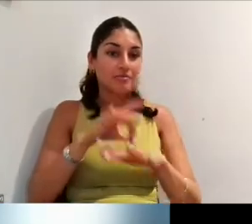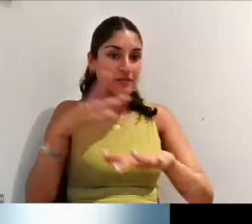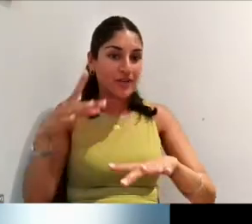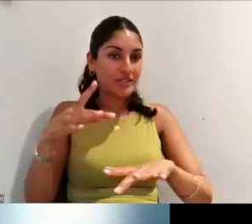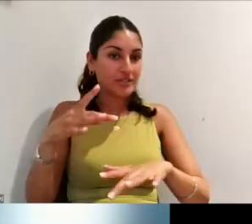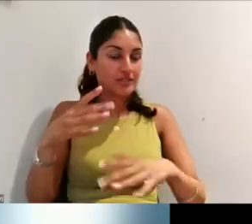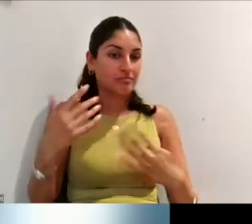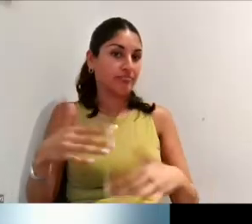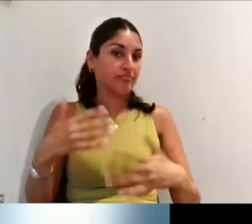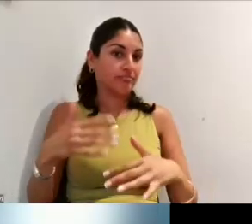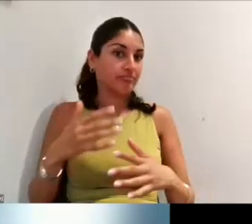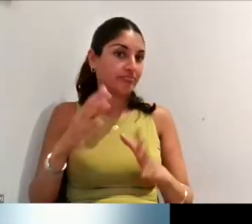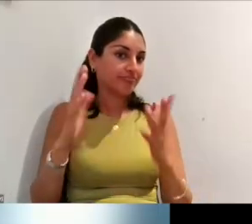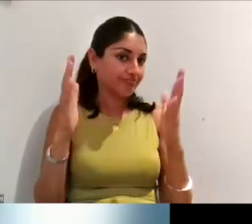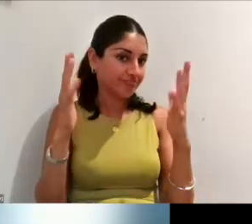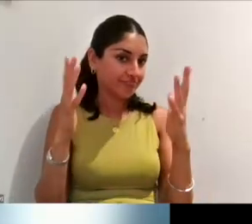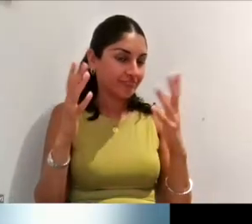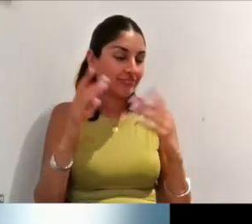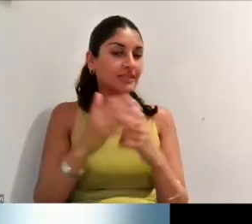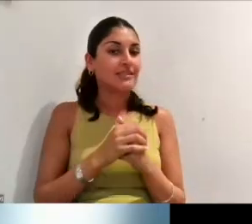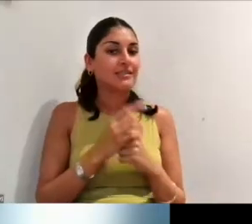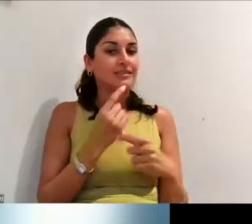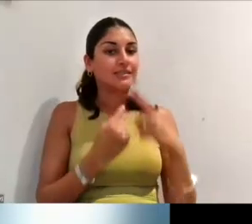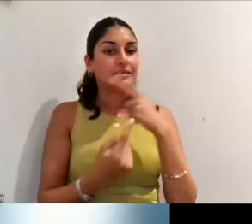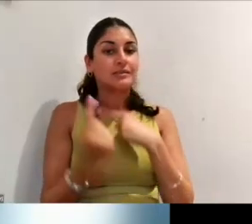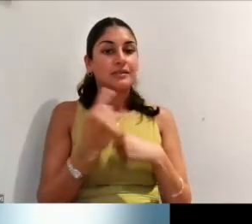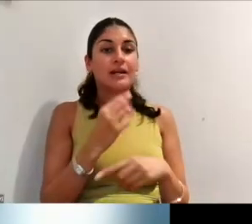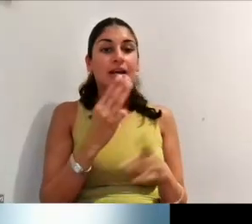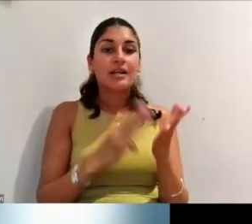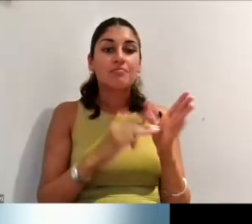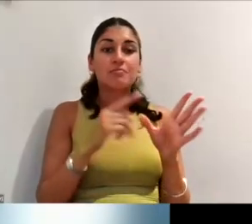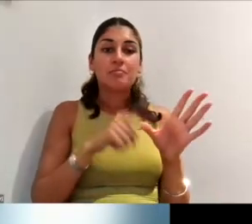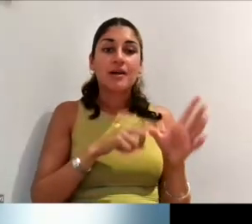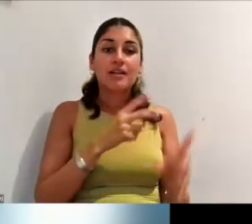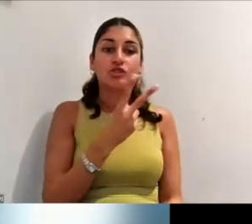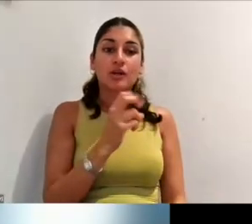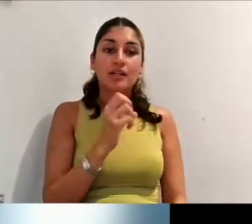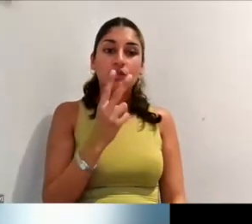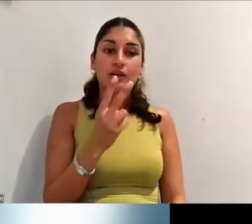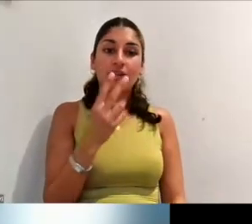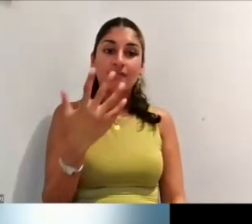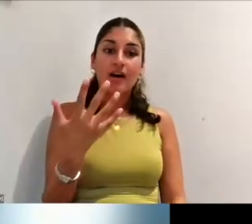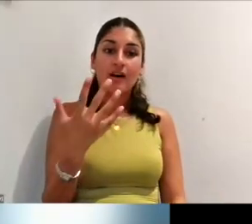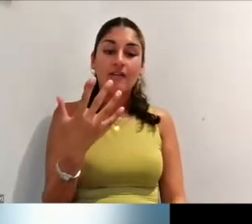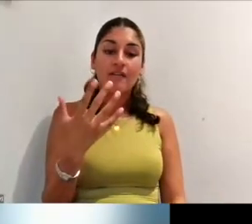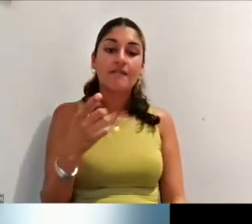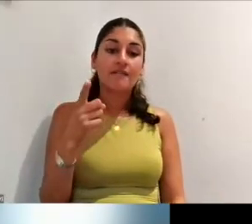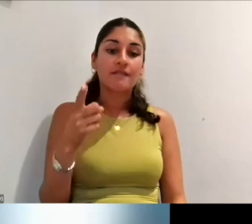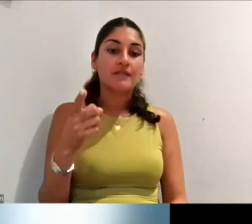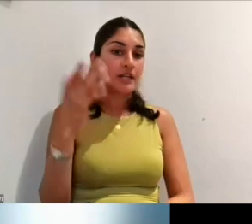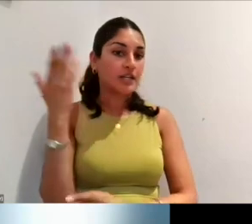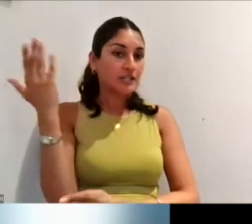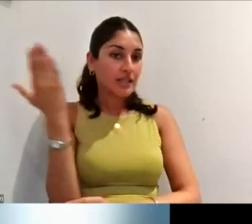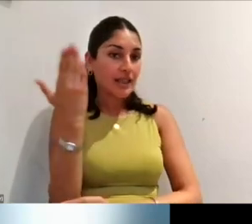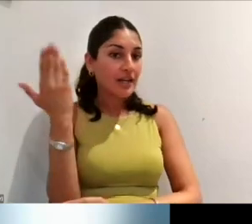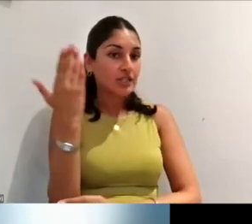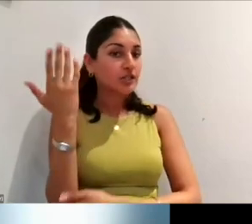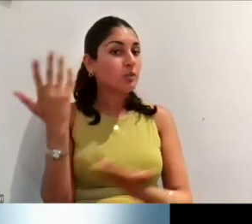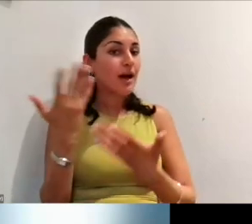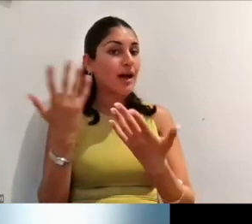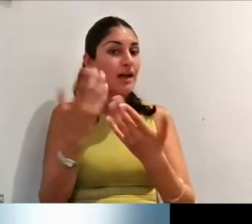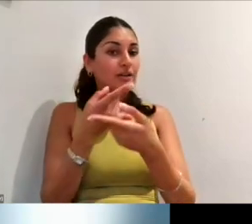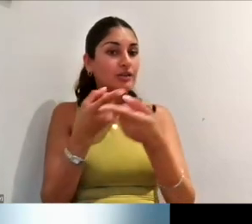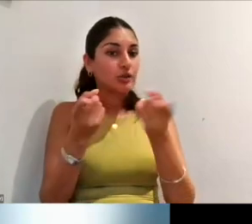May 2025. She actually gave a lecture at the University of Dortmund in Germany on writing